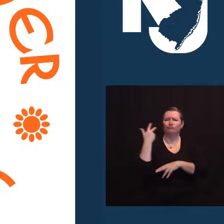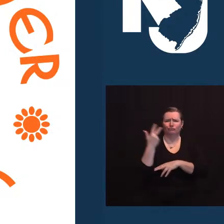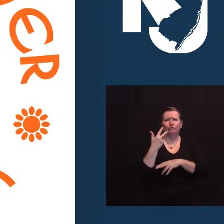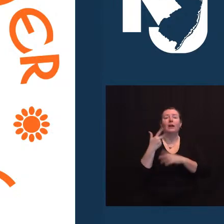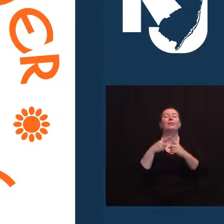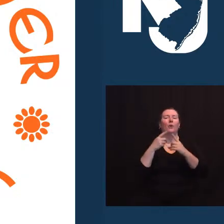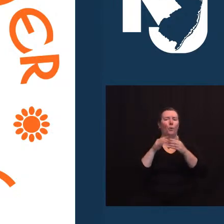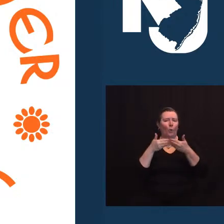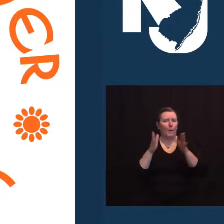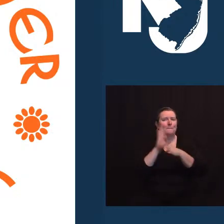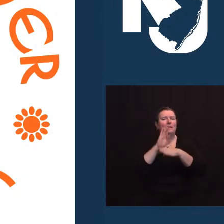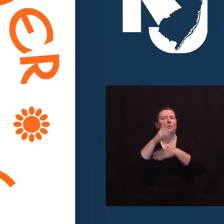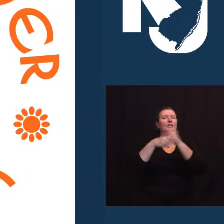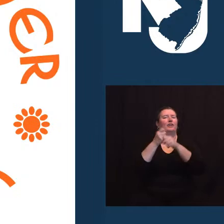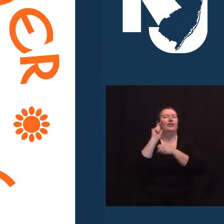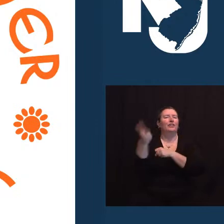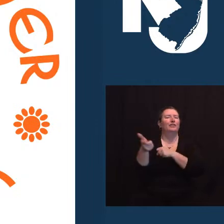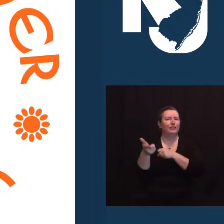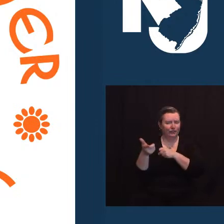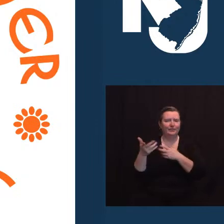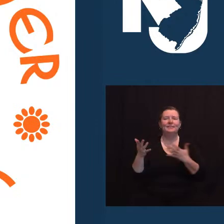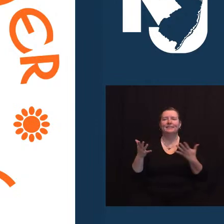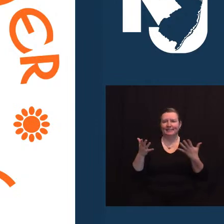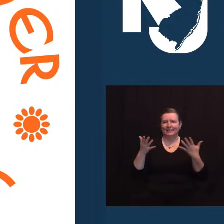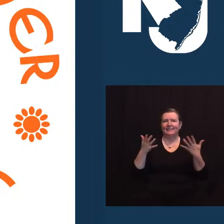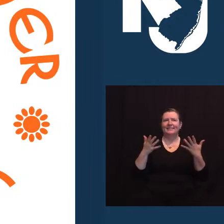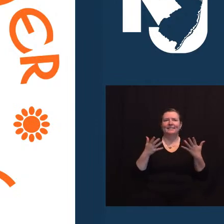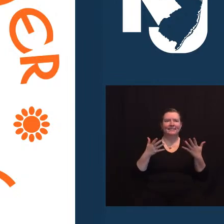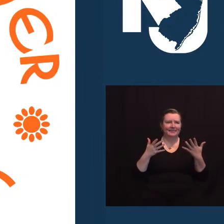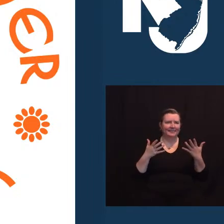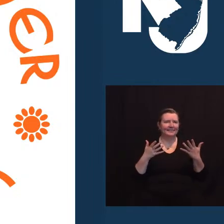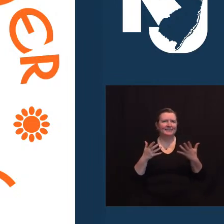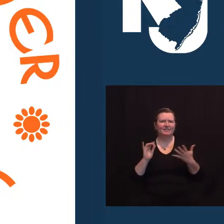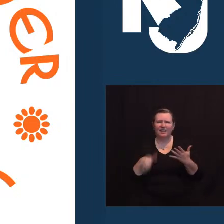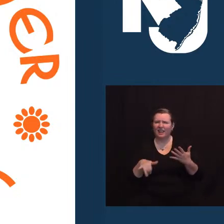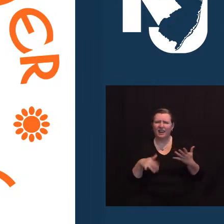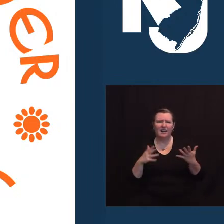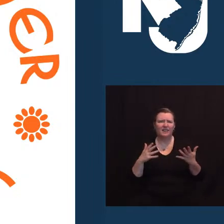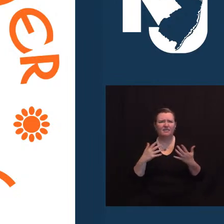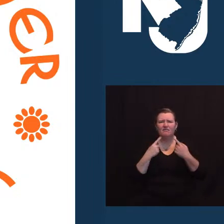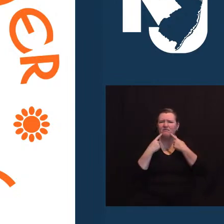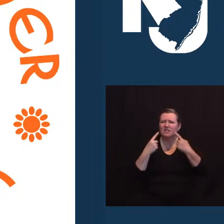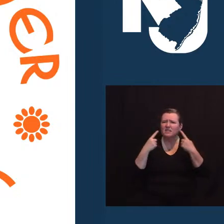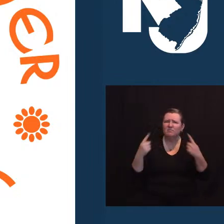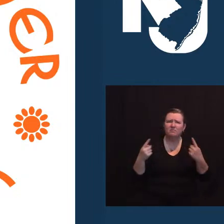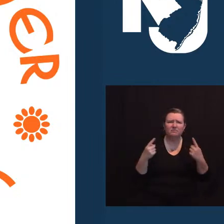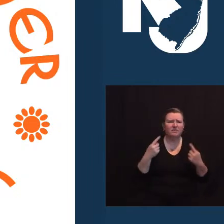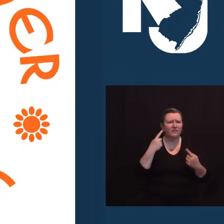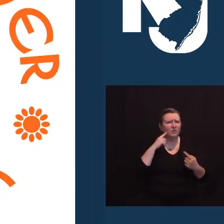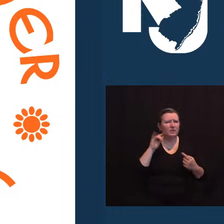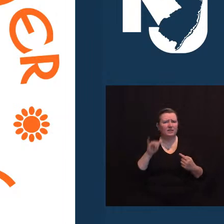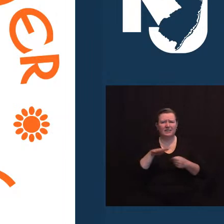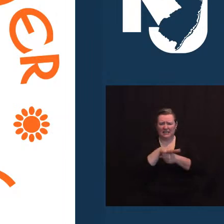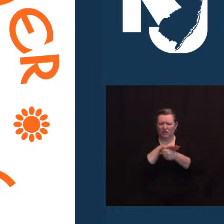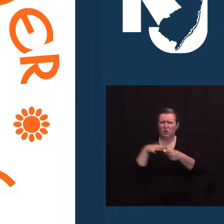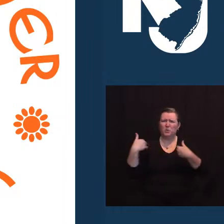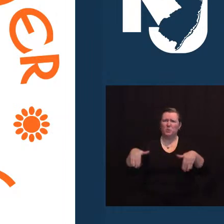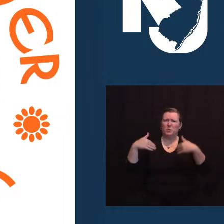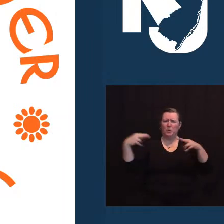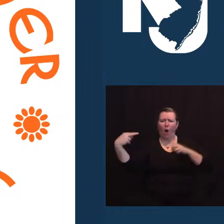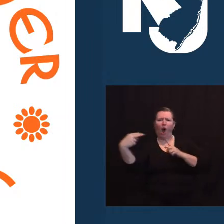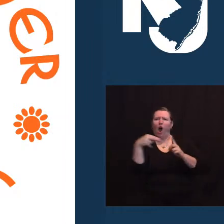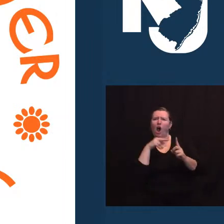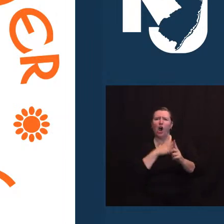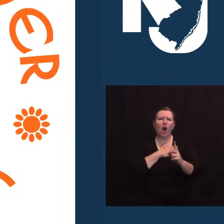10 years, Wildflower has been an anchor in the Glasstown Arts District. They are, by the way, 501 North High